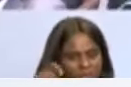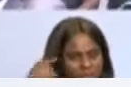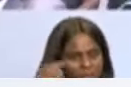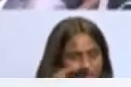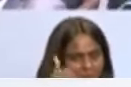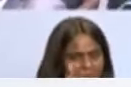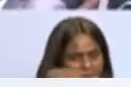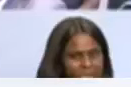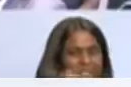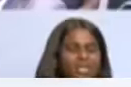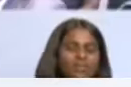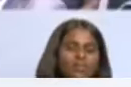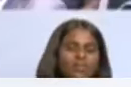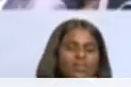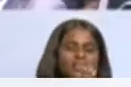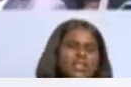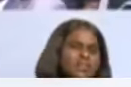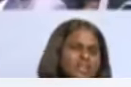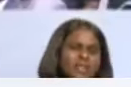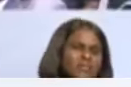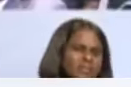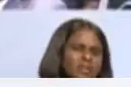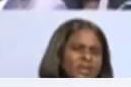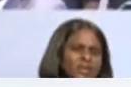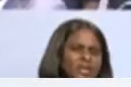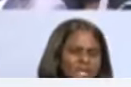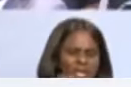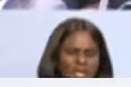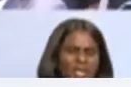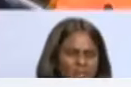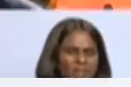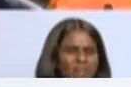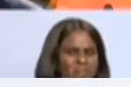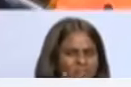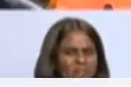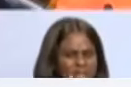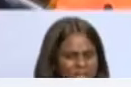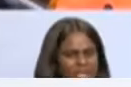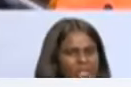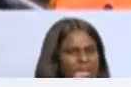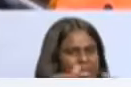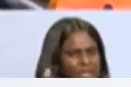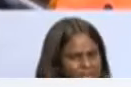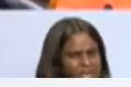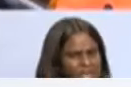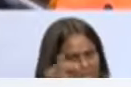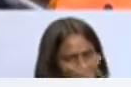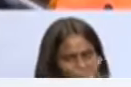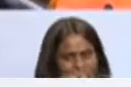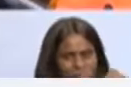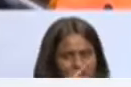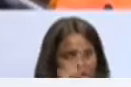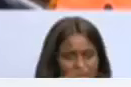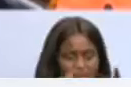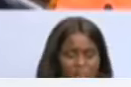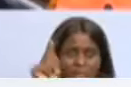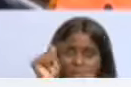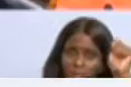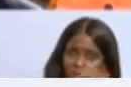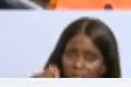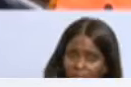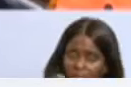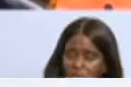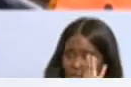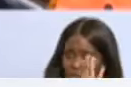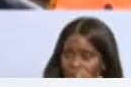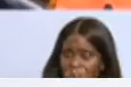economy, sometimes to the geography of an area. Because, for example, tourism applies in